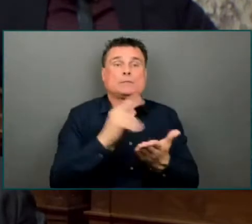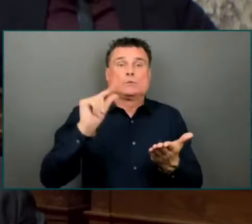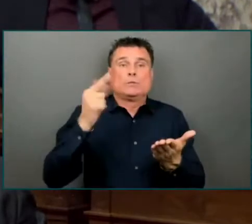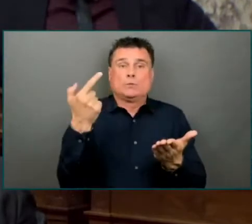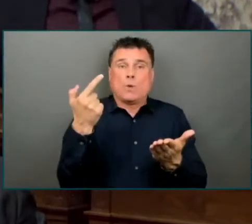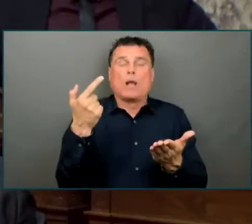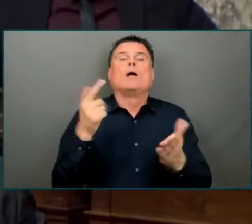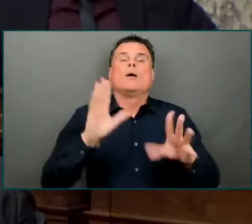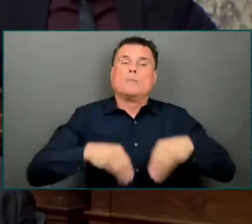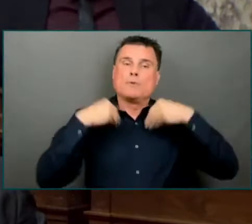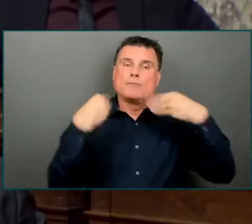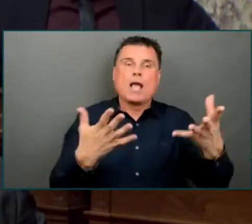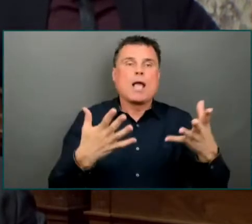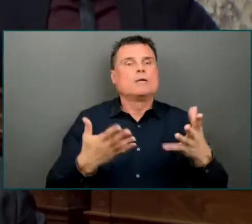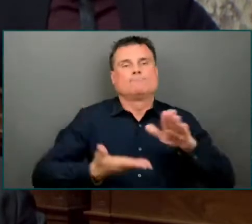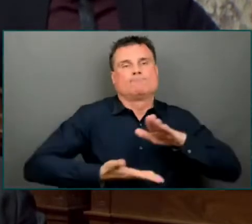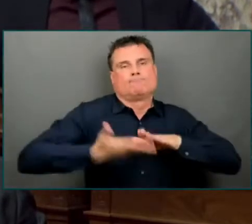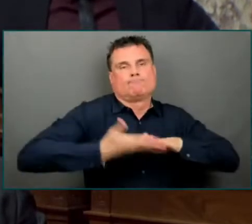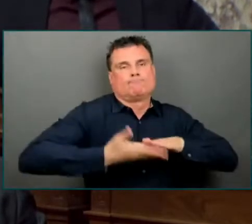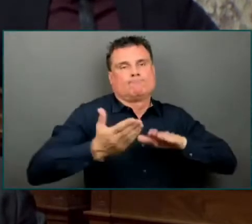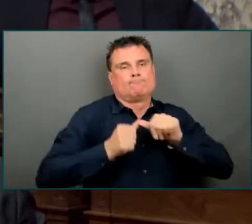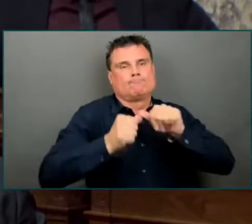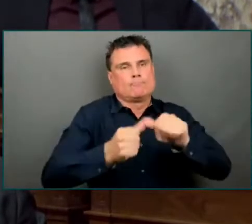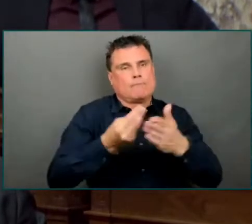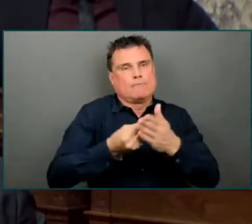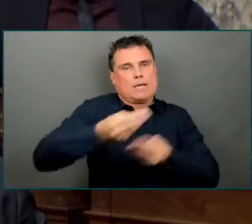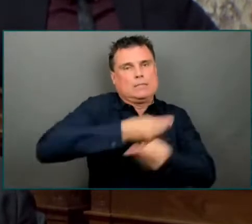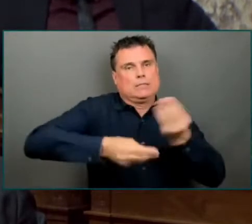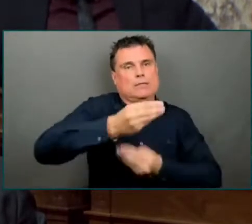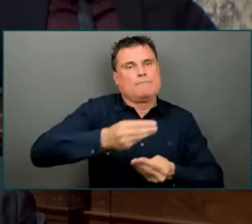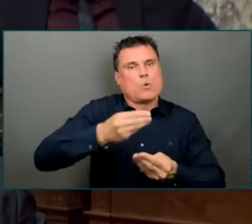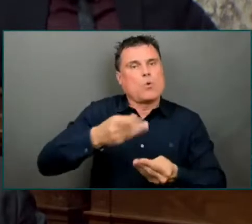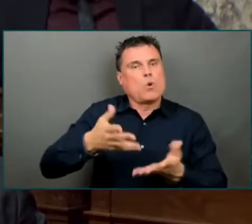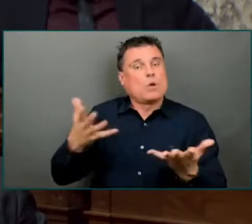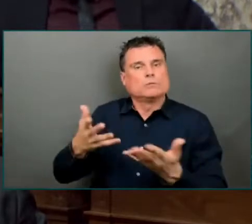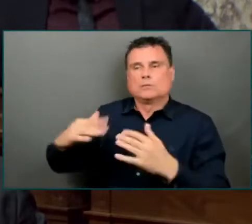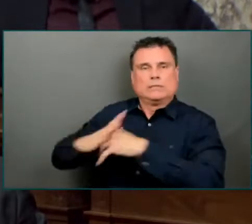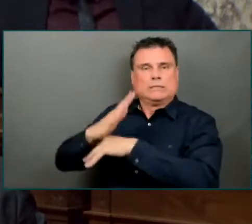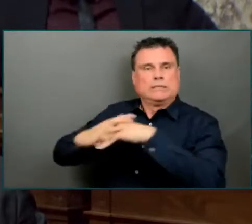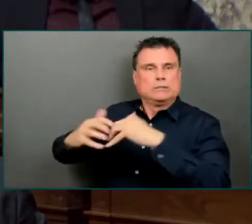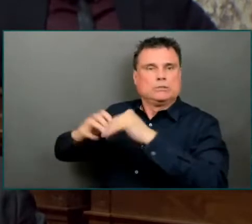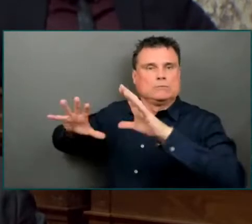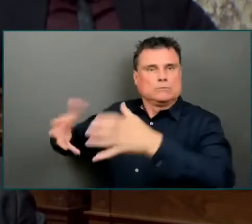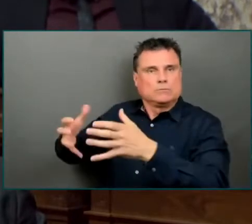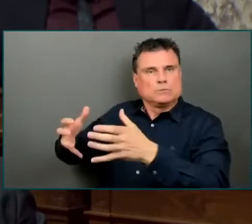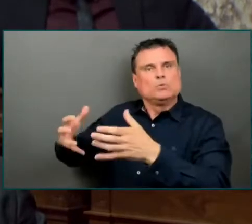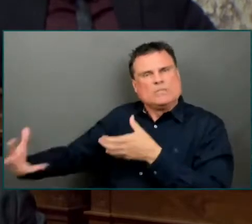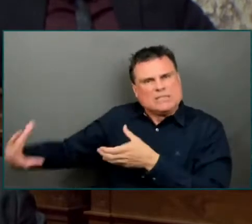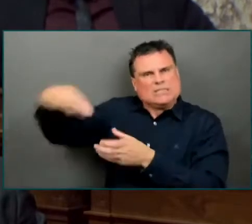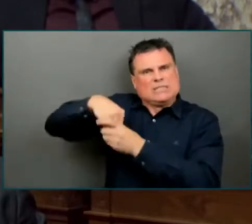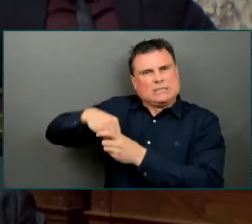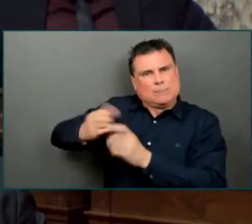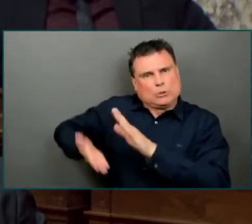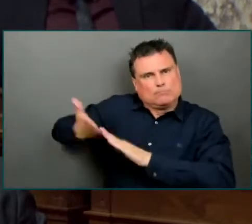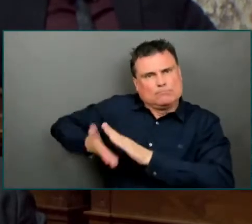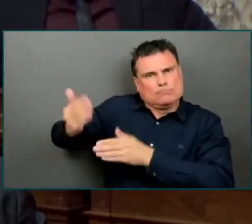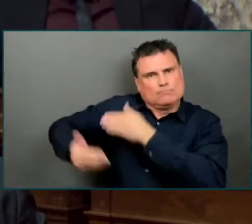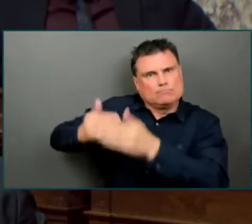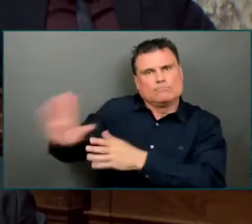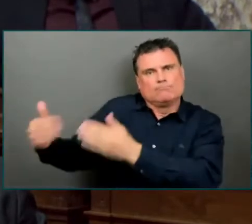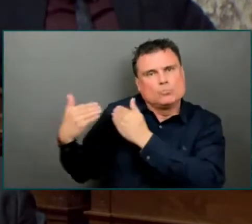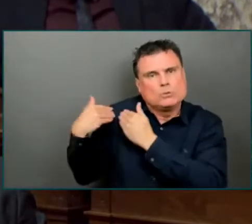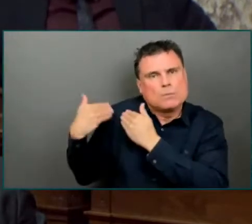support First Nations engagement, stewardship, negotiations, and economic development. It also adds